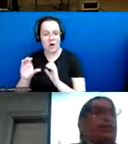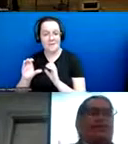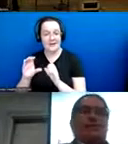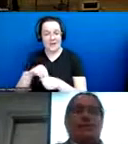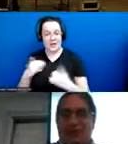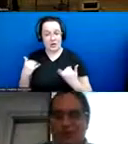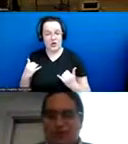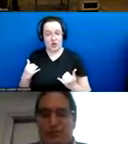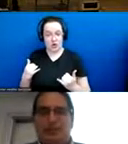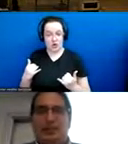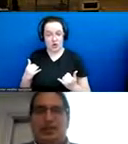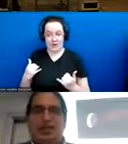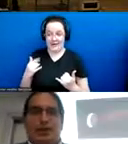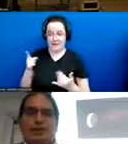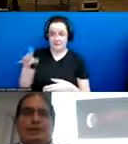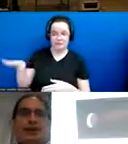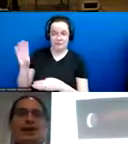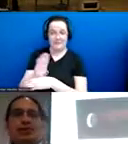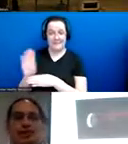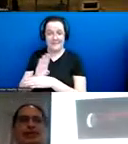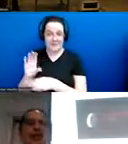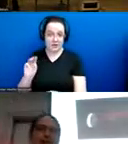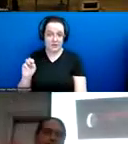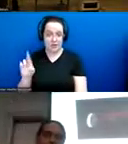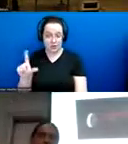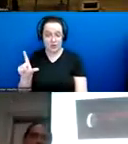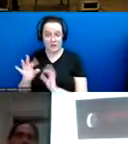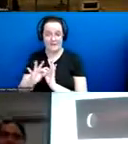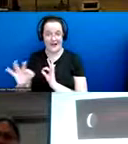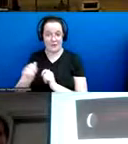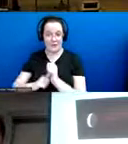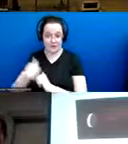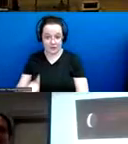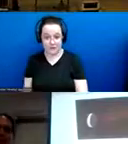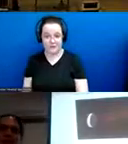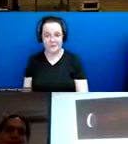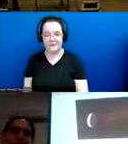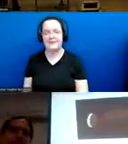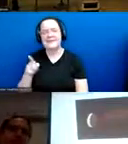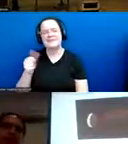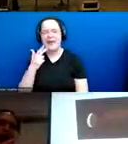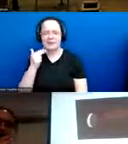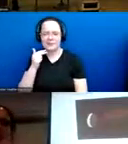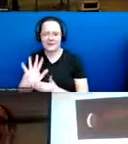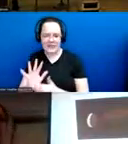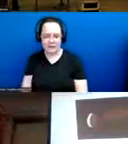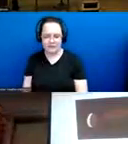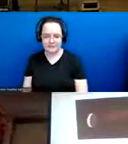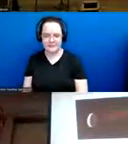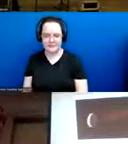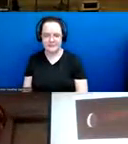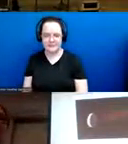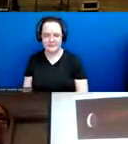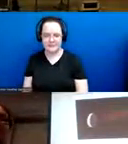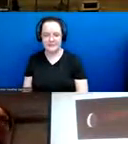infrastructure, commercial fiber infrastructure. Okay, so then here is another tiny video that shows what is what we want